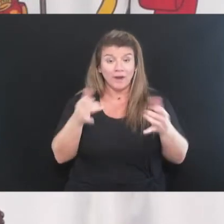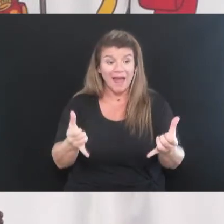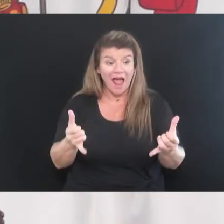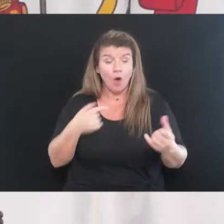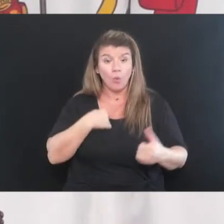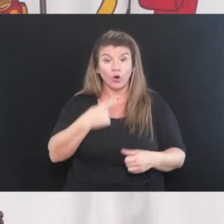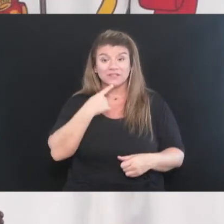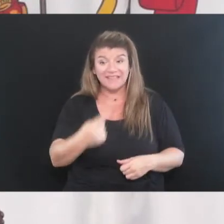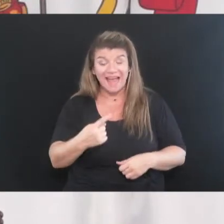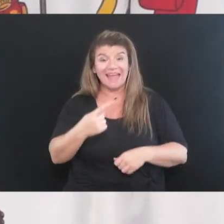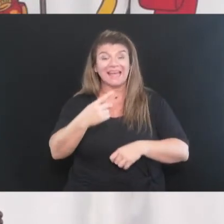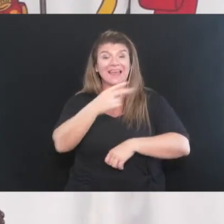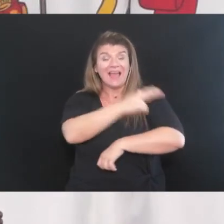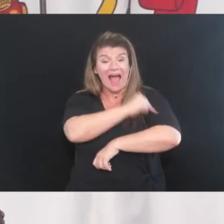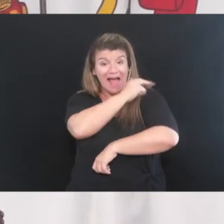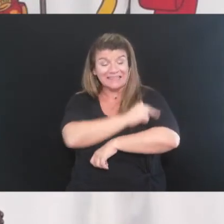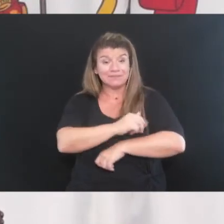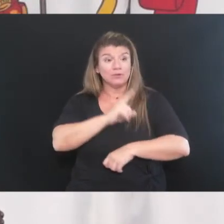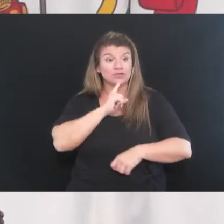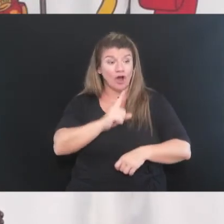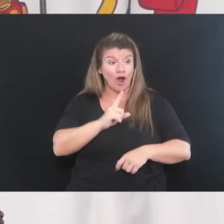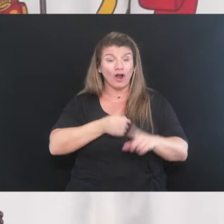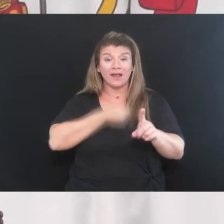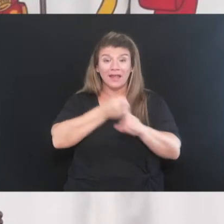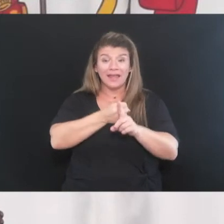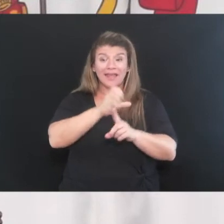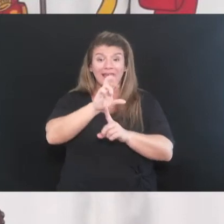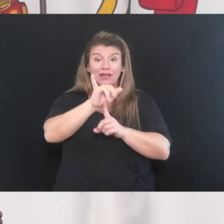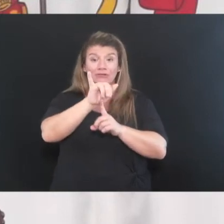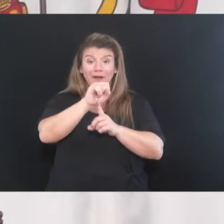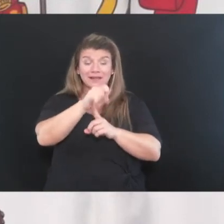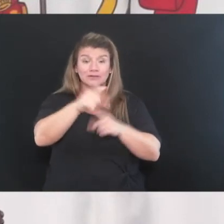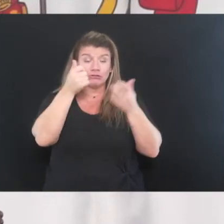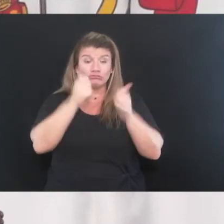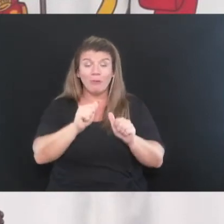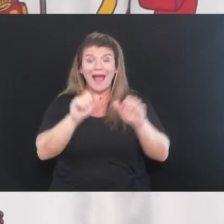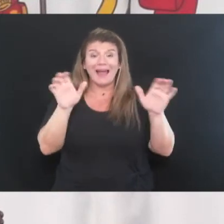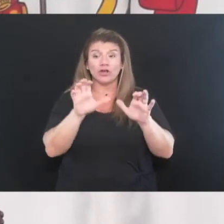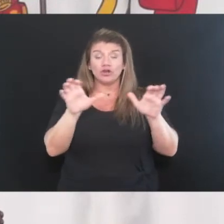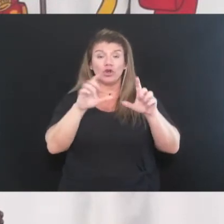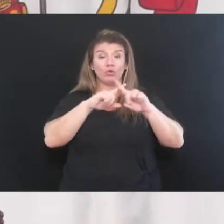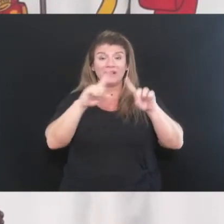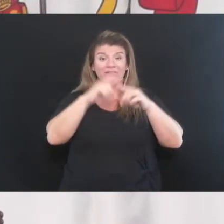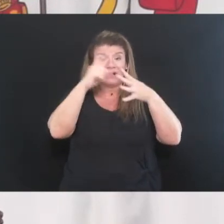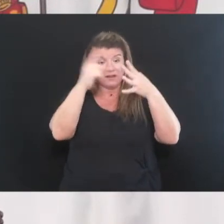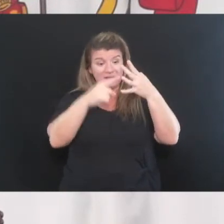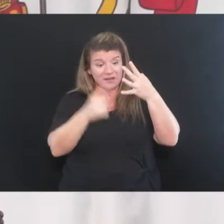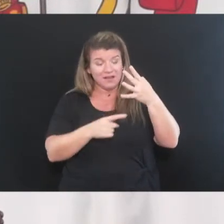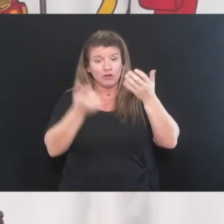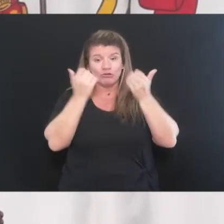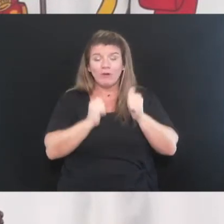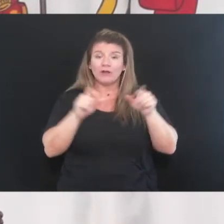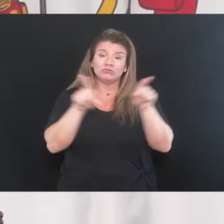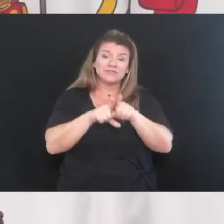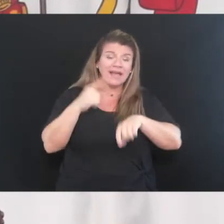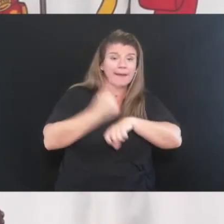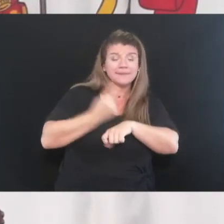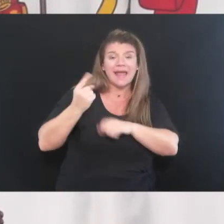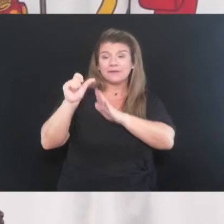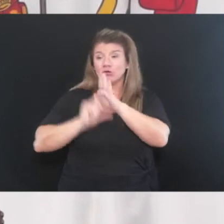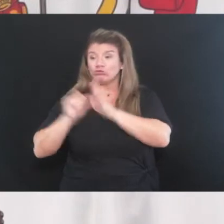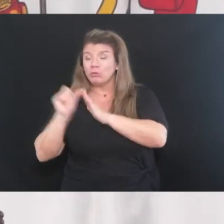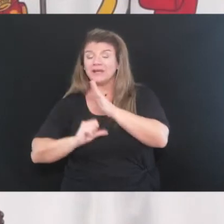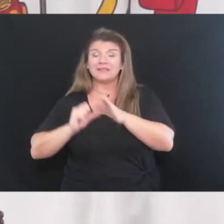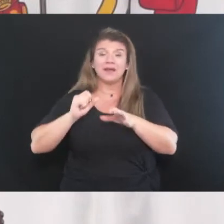that hospitals that are overrun are still, I'm sure, trying to do elective procedures and still trying to do same-day, procedures